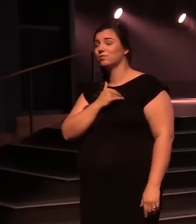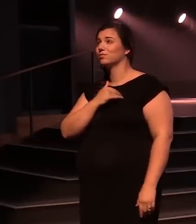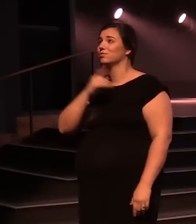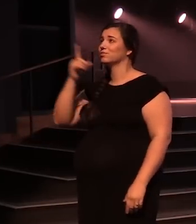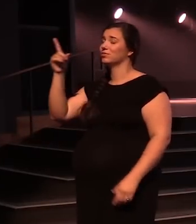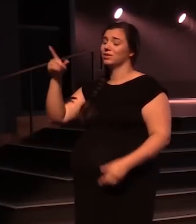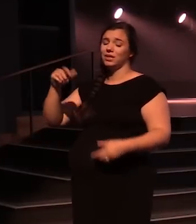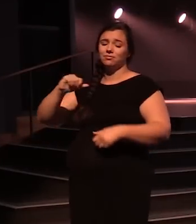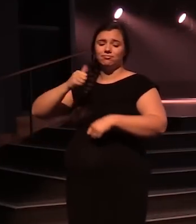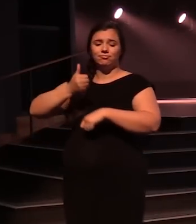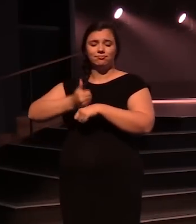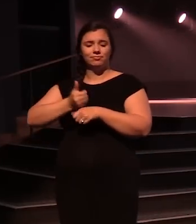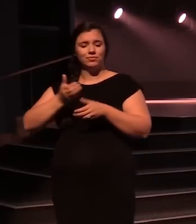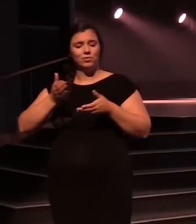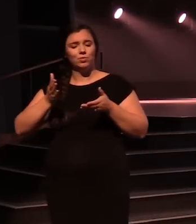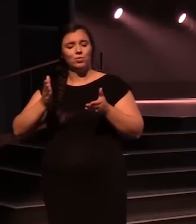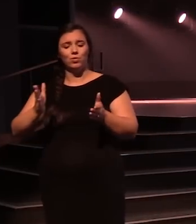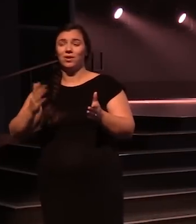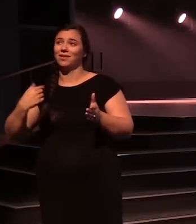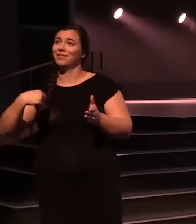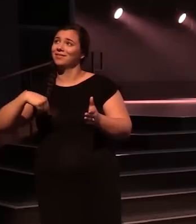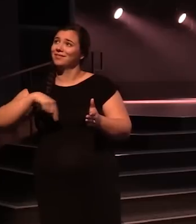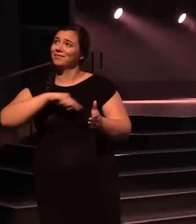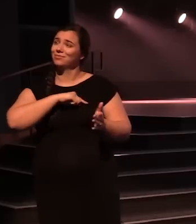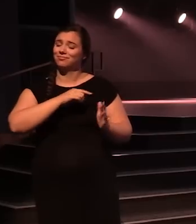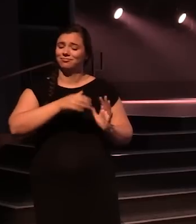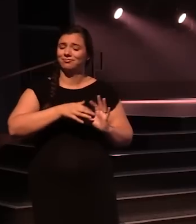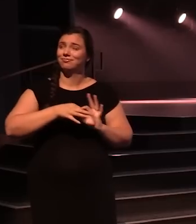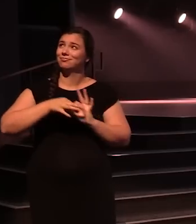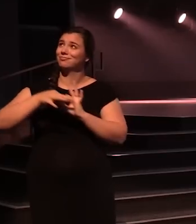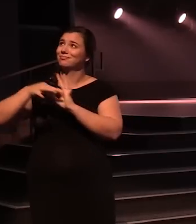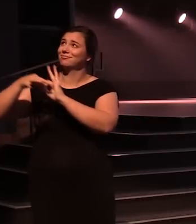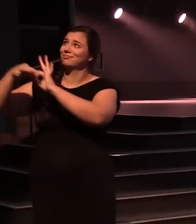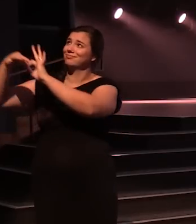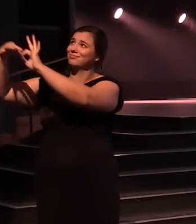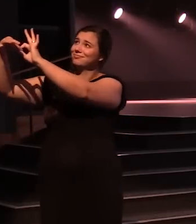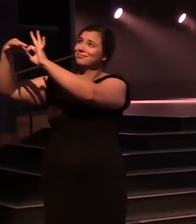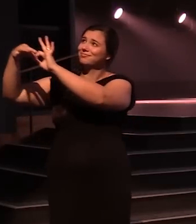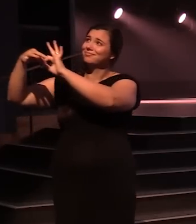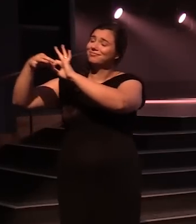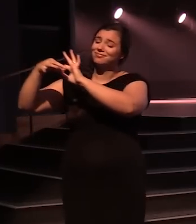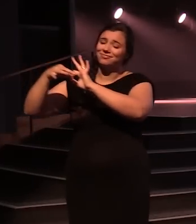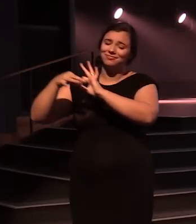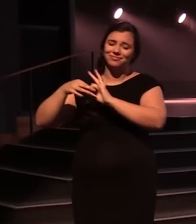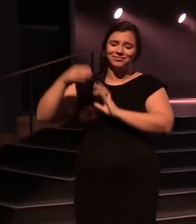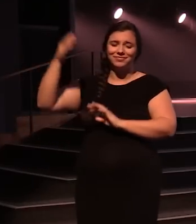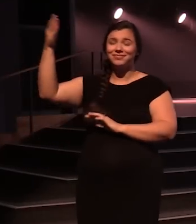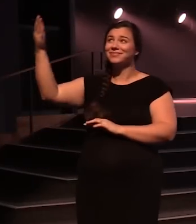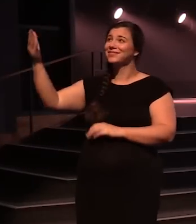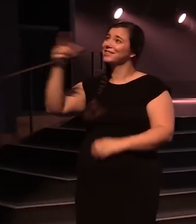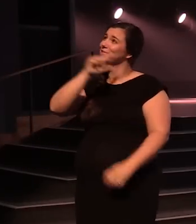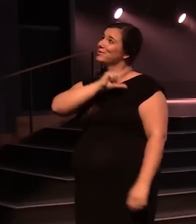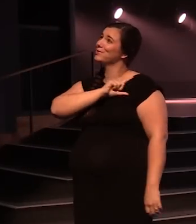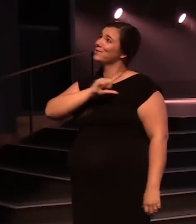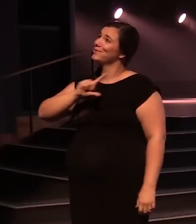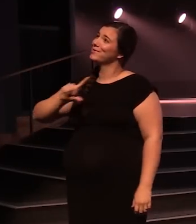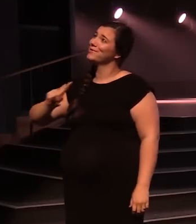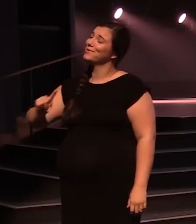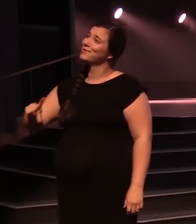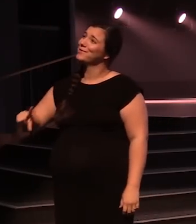us all his own. He is